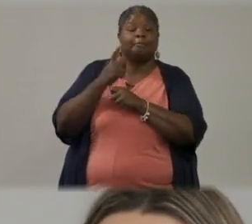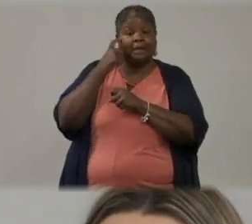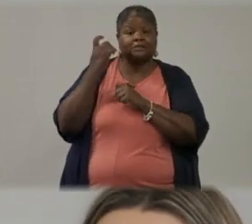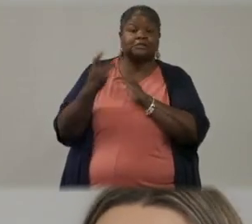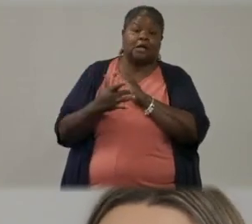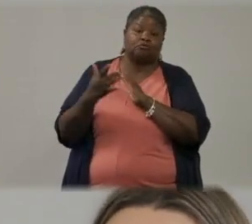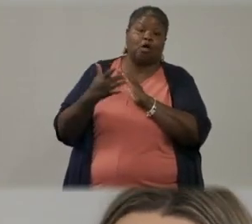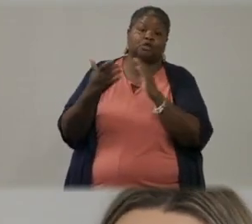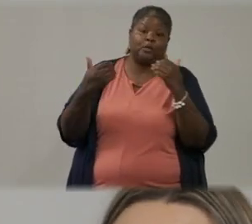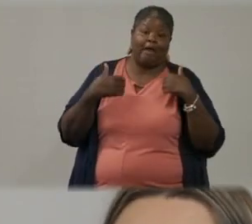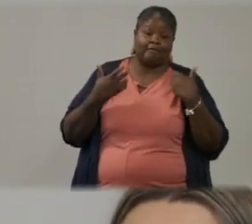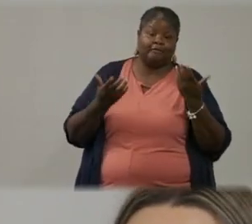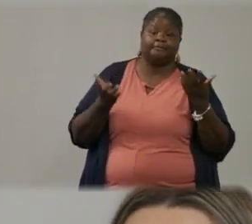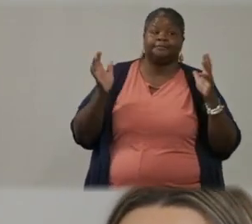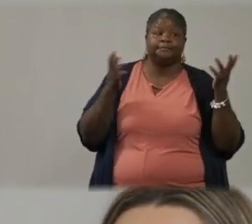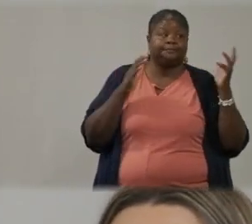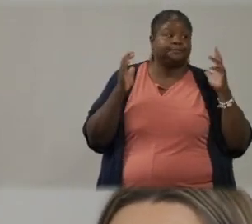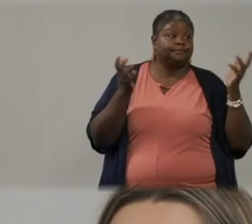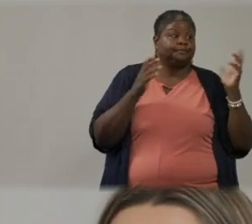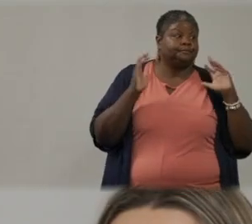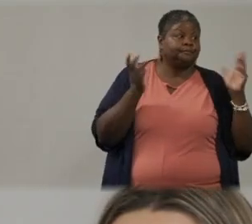had.